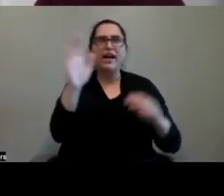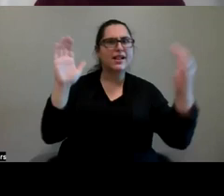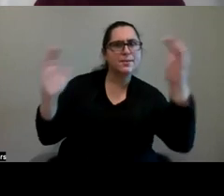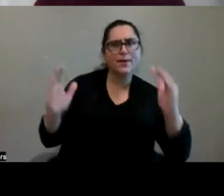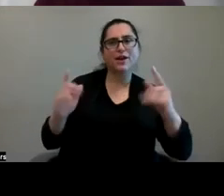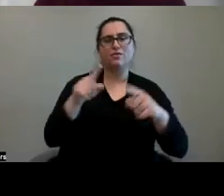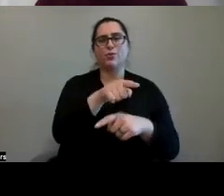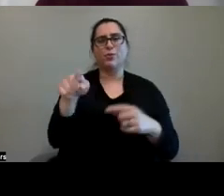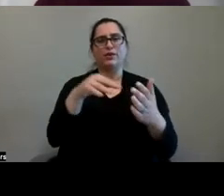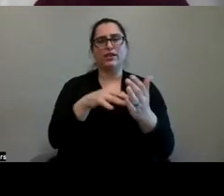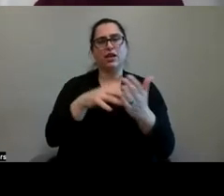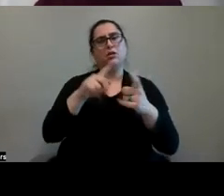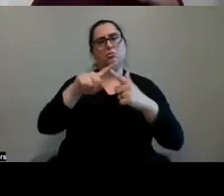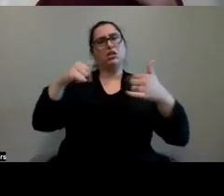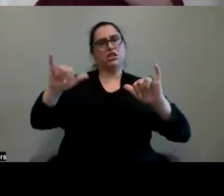signal.